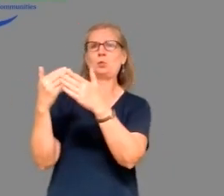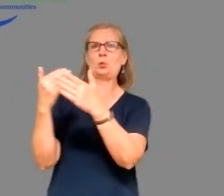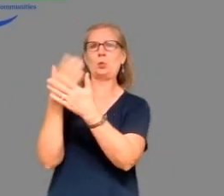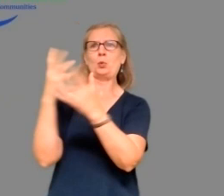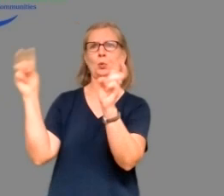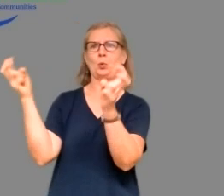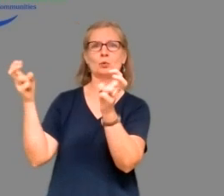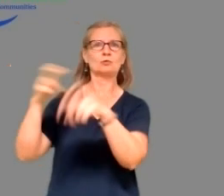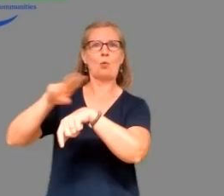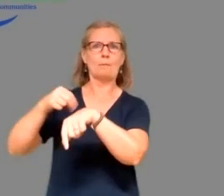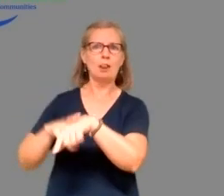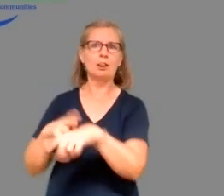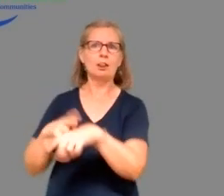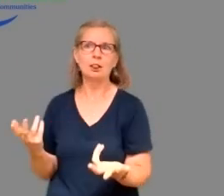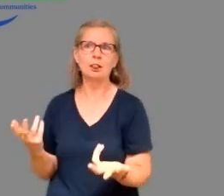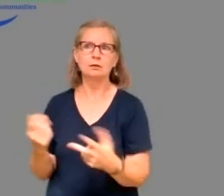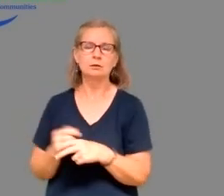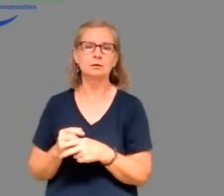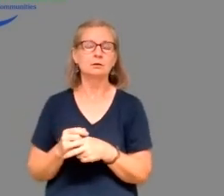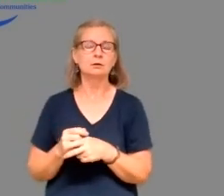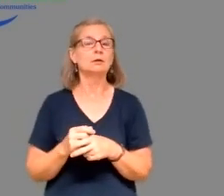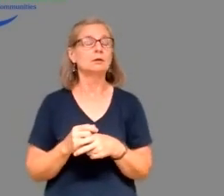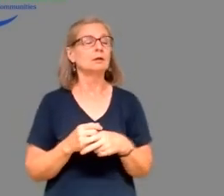just like wandering through a door and